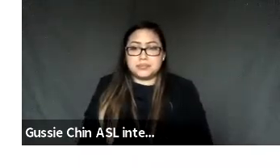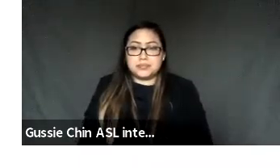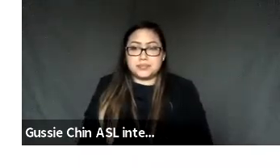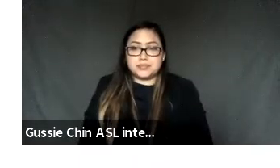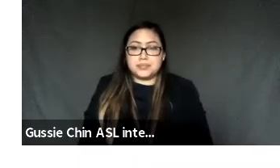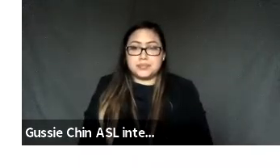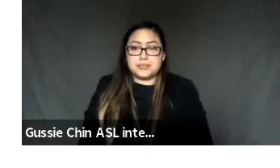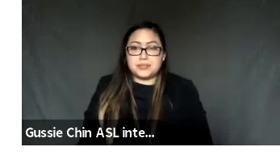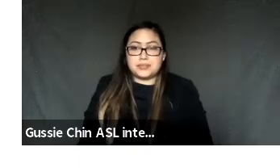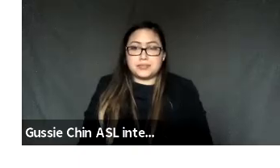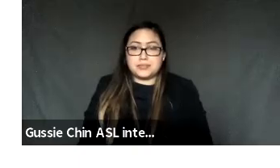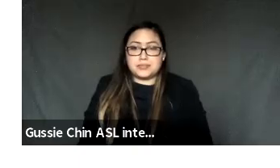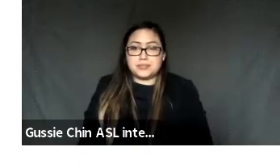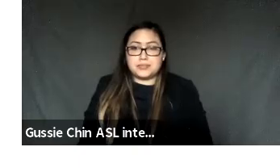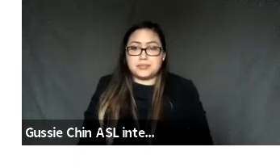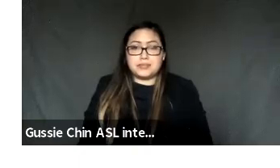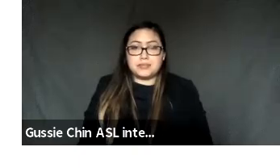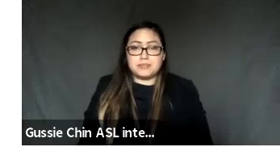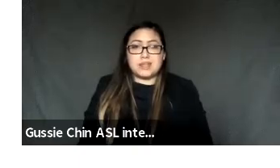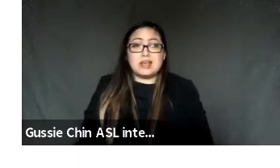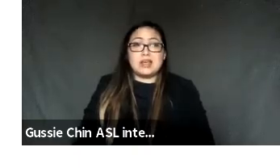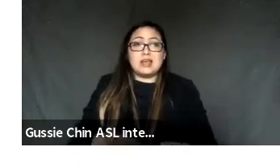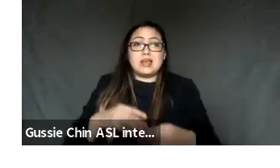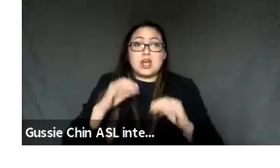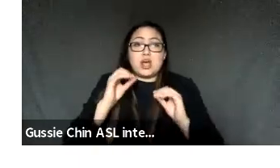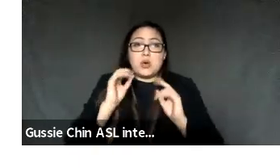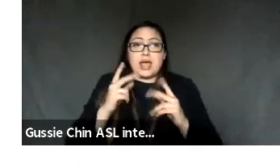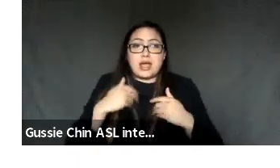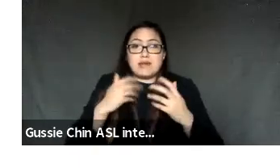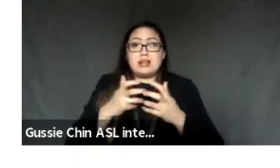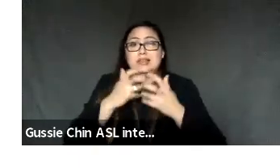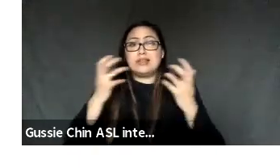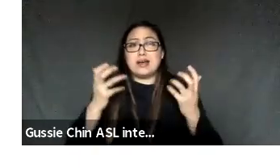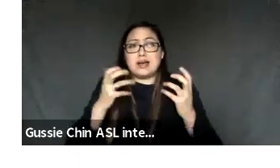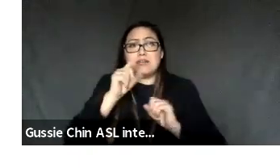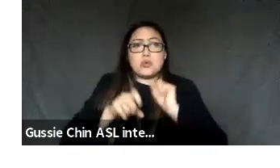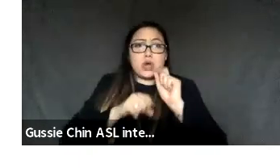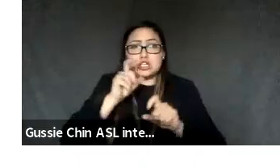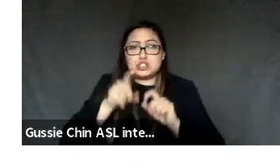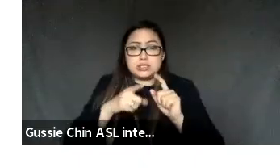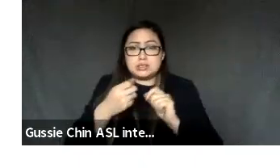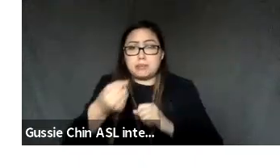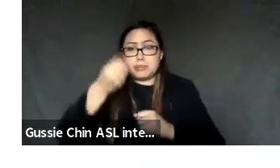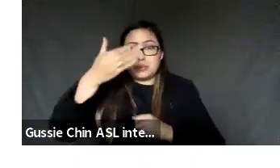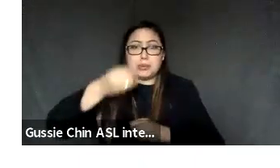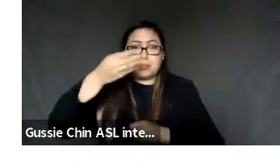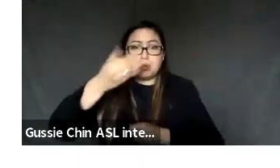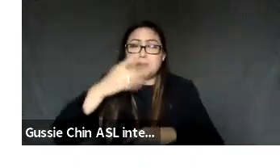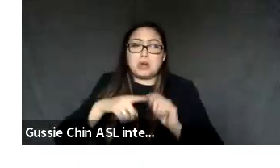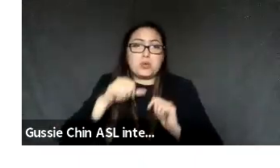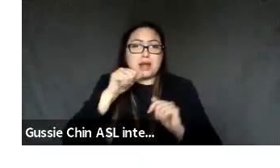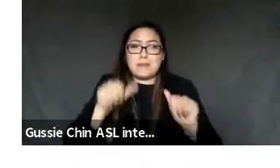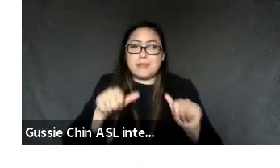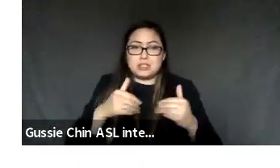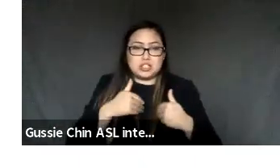All right, well, there are a lot of questions piled up, and I'm so sorry that we are not going to be able to have time